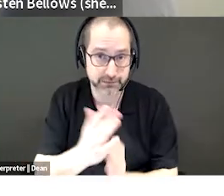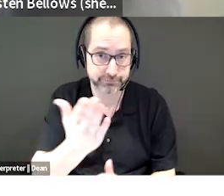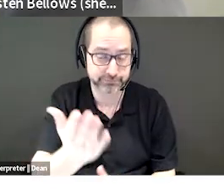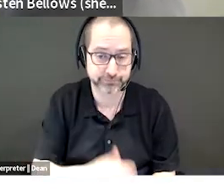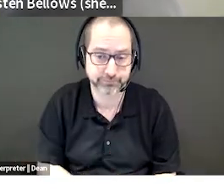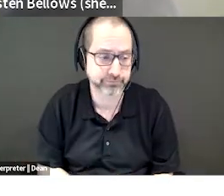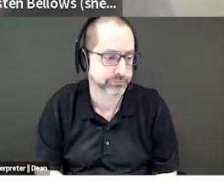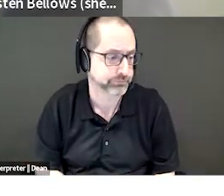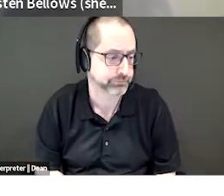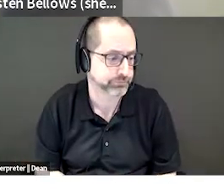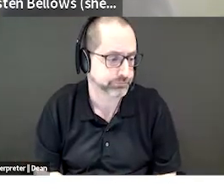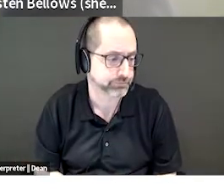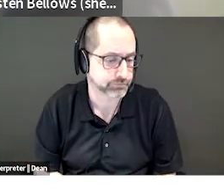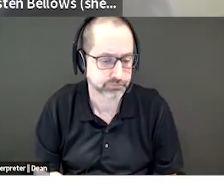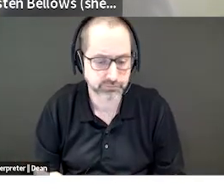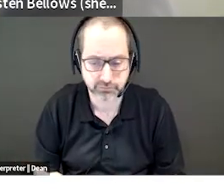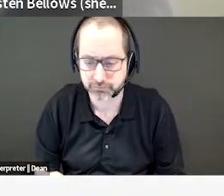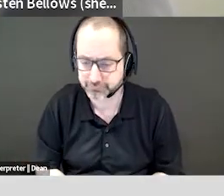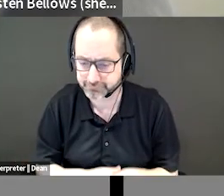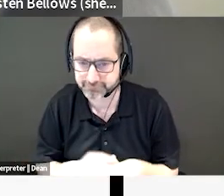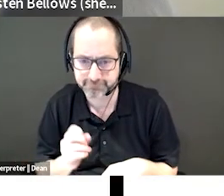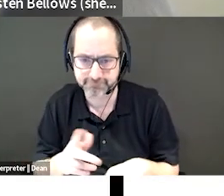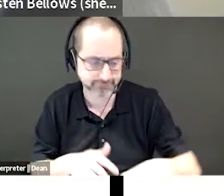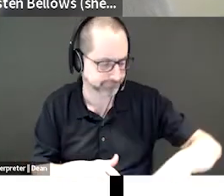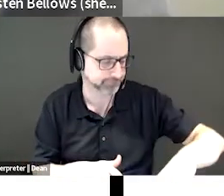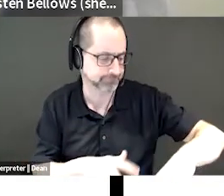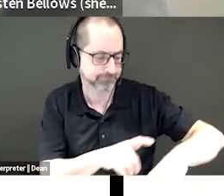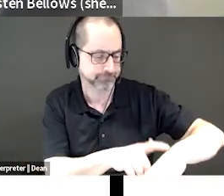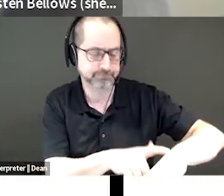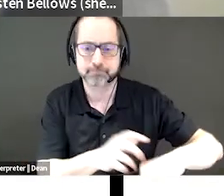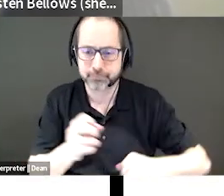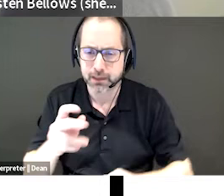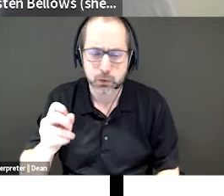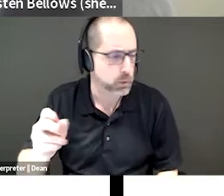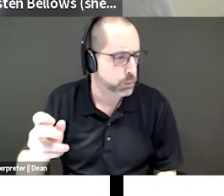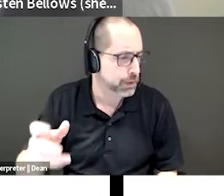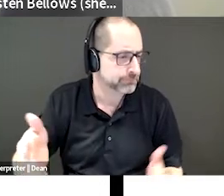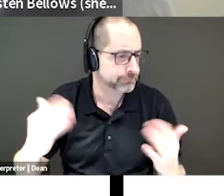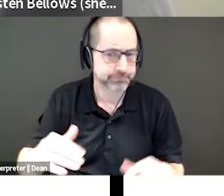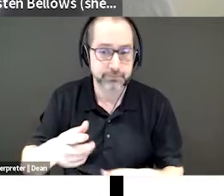Okay, all right, so just being conscious of time. Okay, so disclosure.